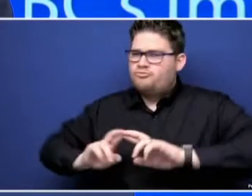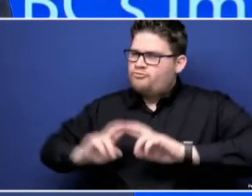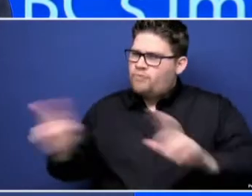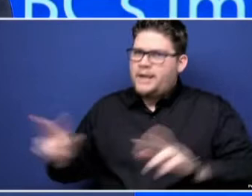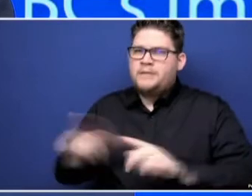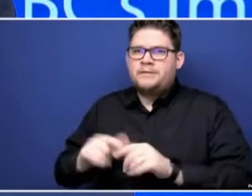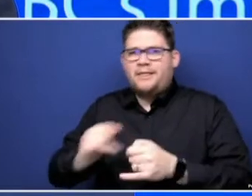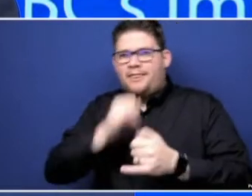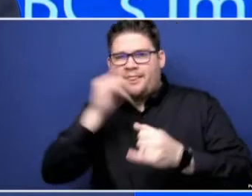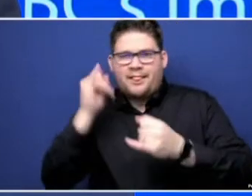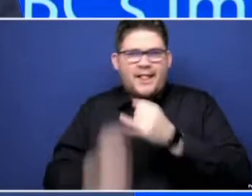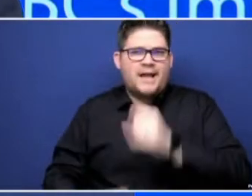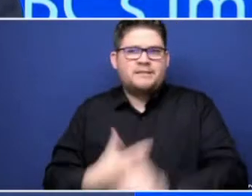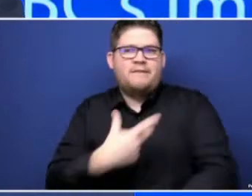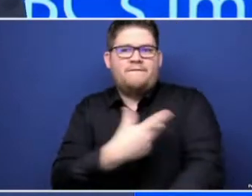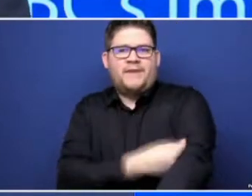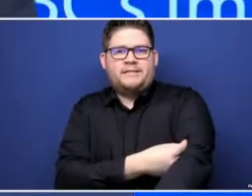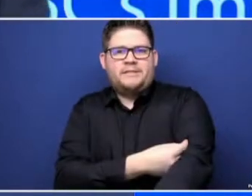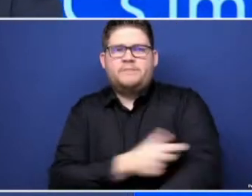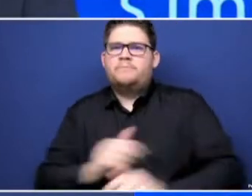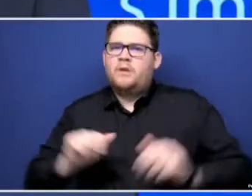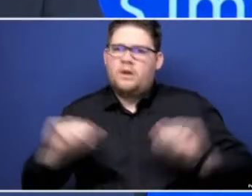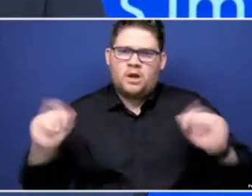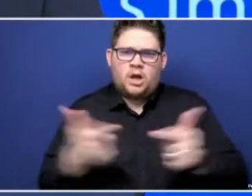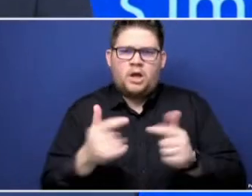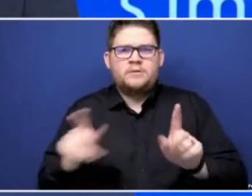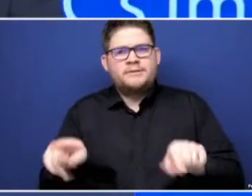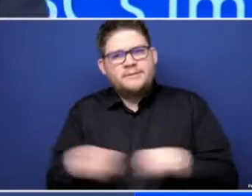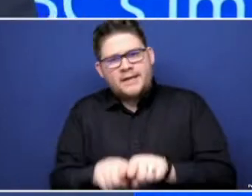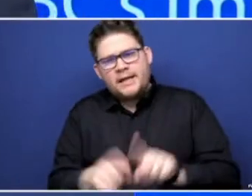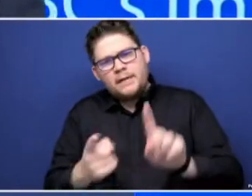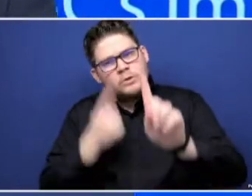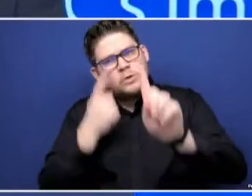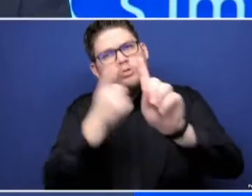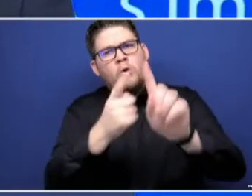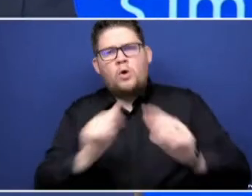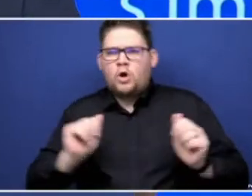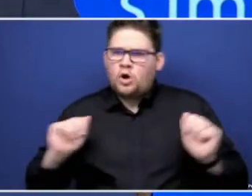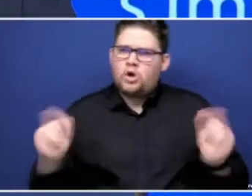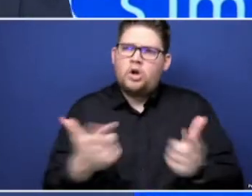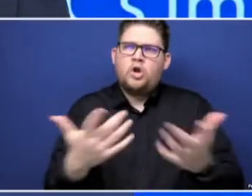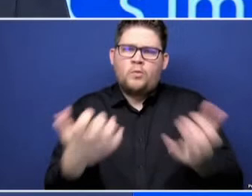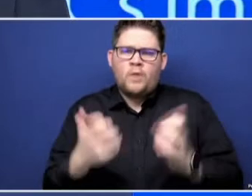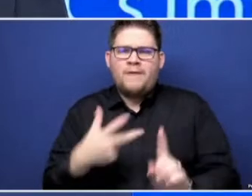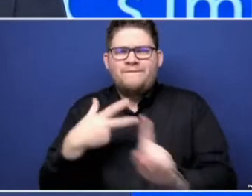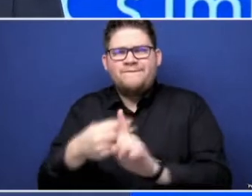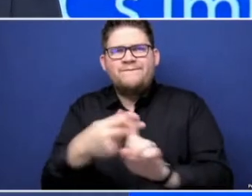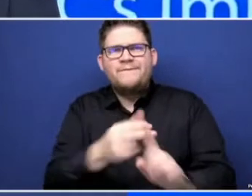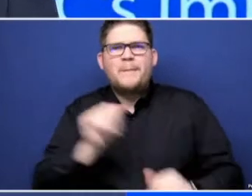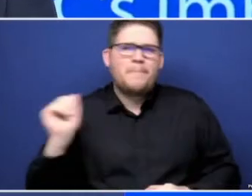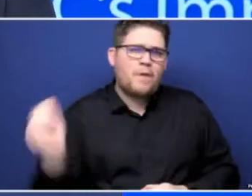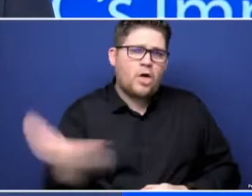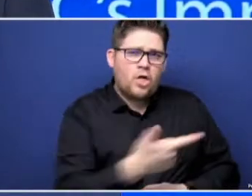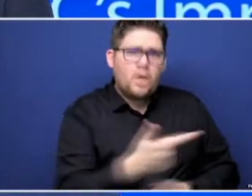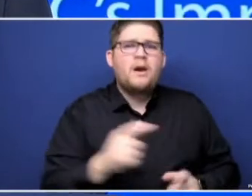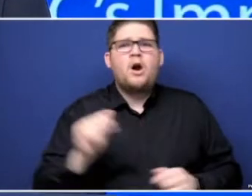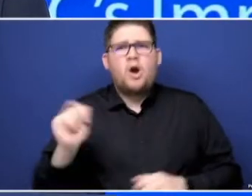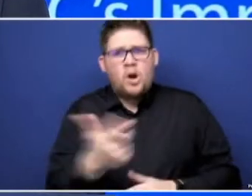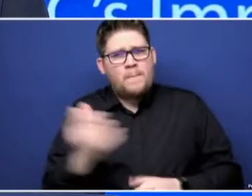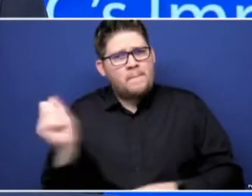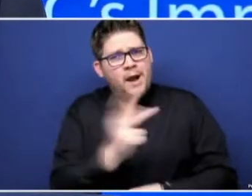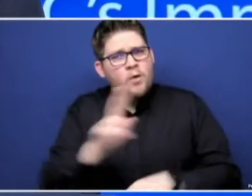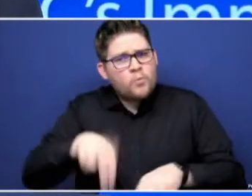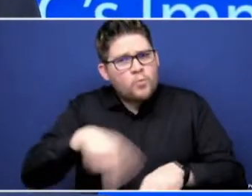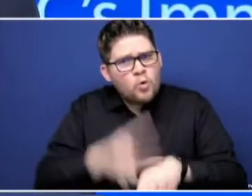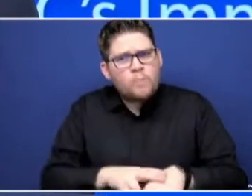got and how many you still maybe need? Well, I'll pass that to Penny, but before I do, I want to highlight one of my colleagues, Susie